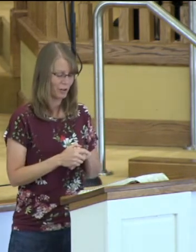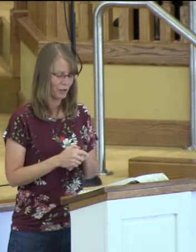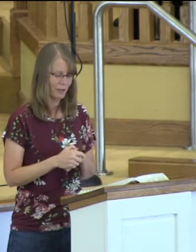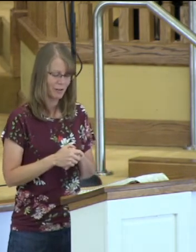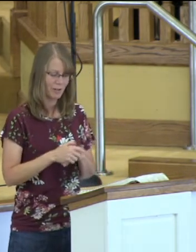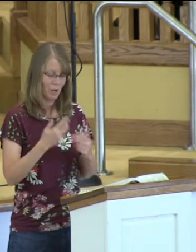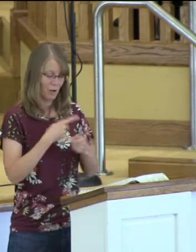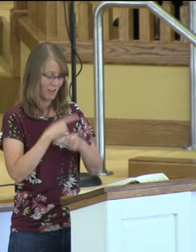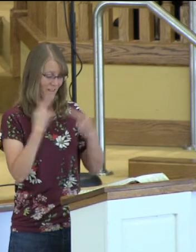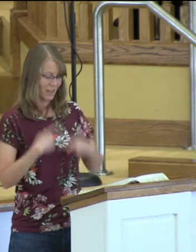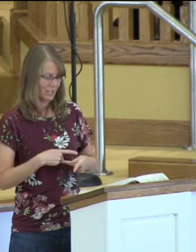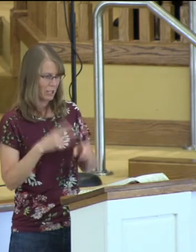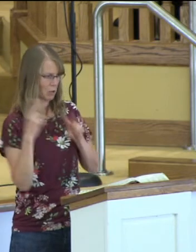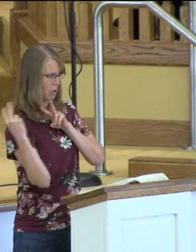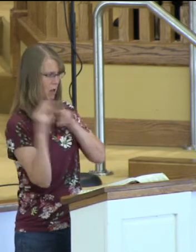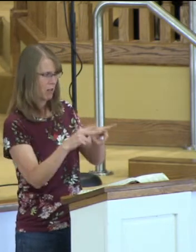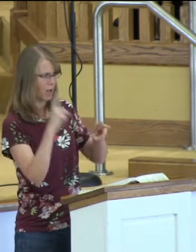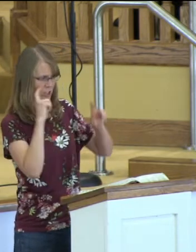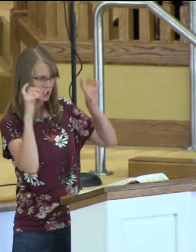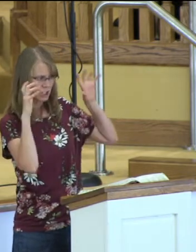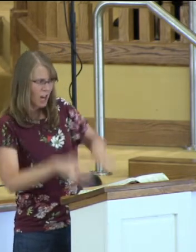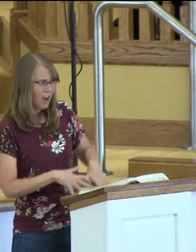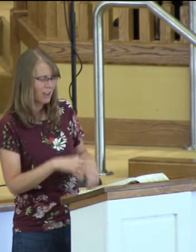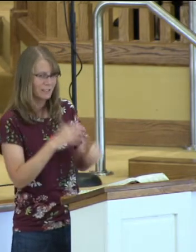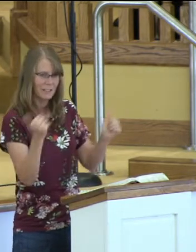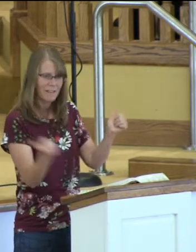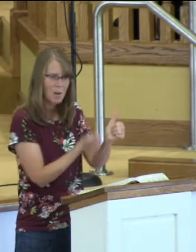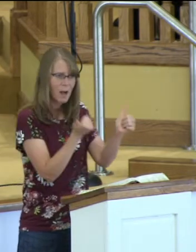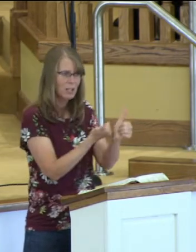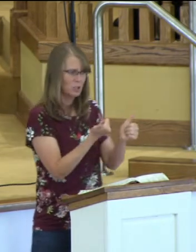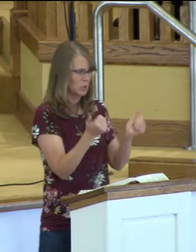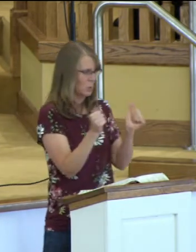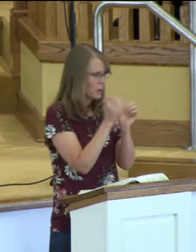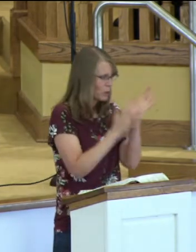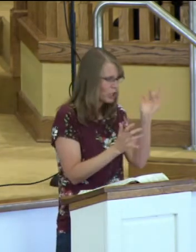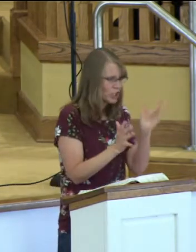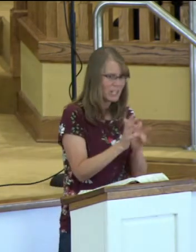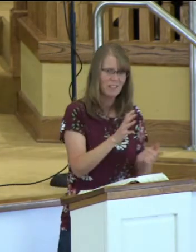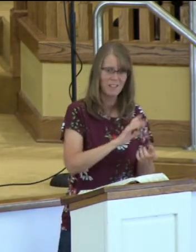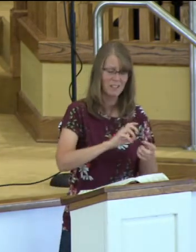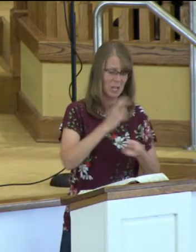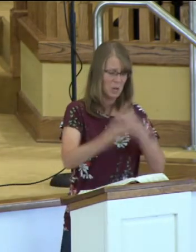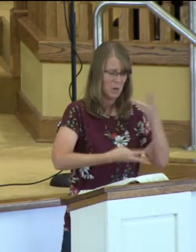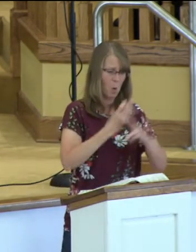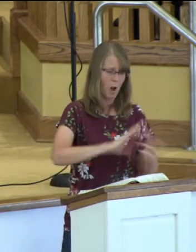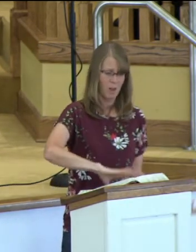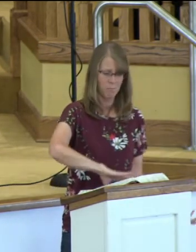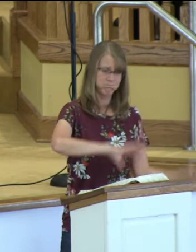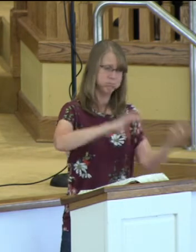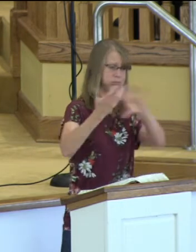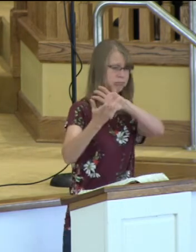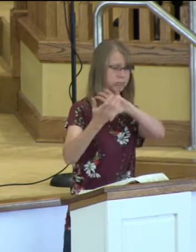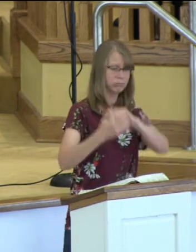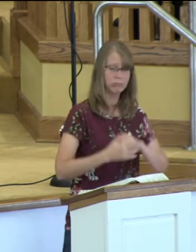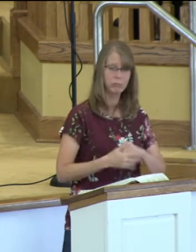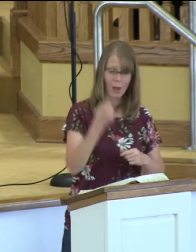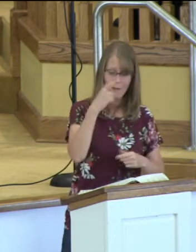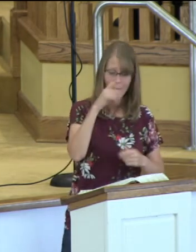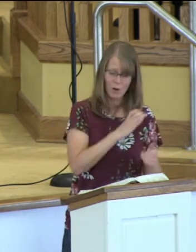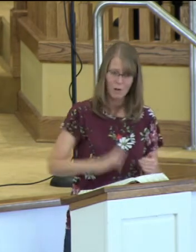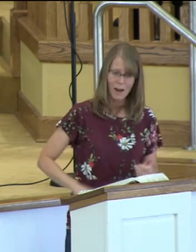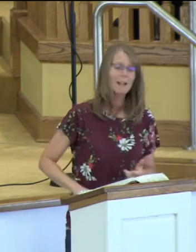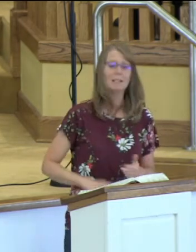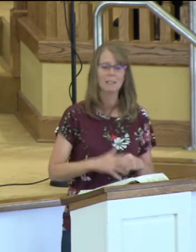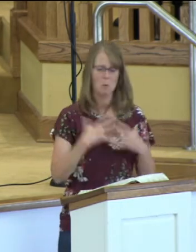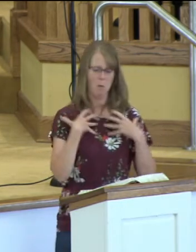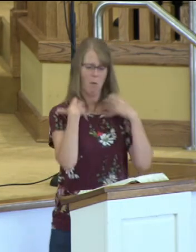they had been with Jesus. They were marveling, like, who these guys were. They were turning the world upside down for Christ. They were bold for the name of Jesus